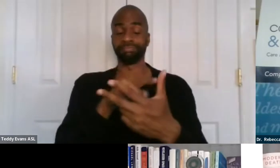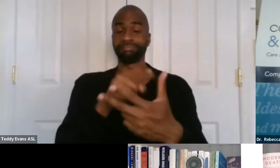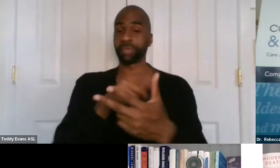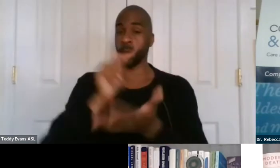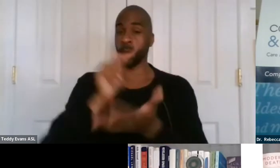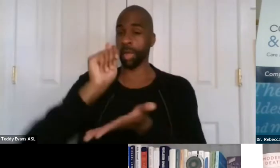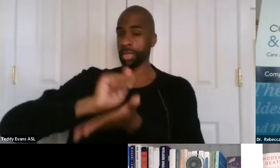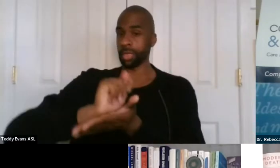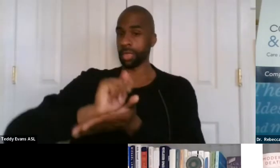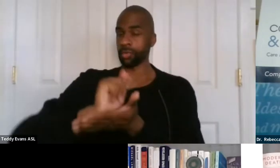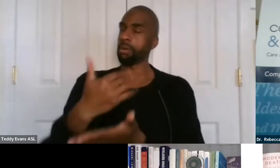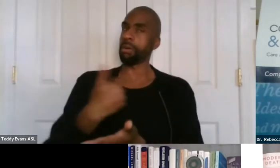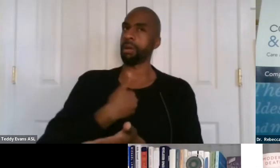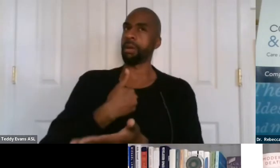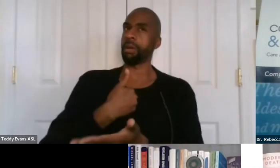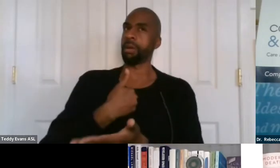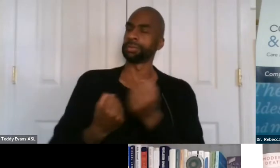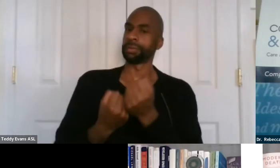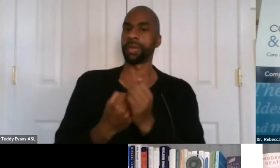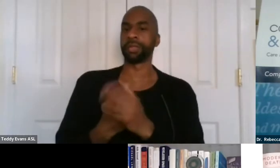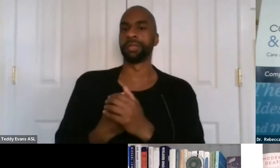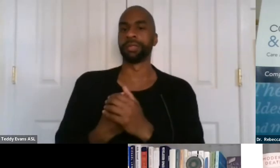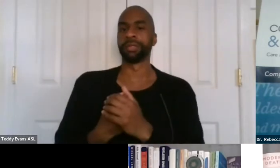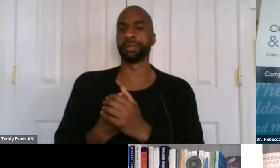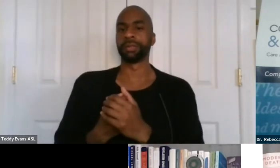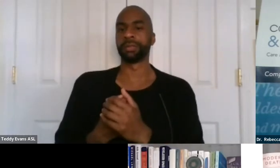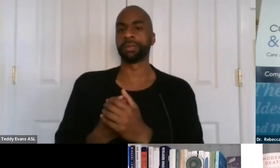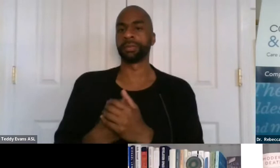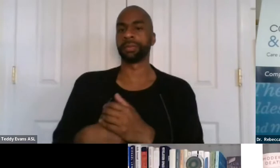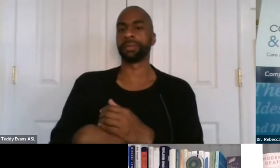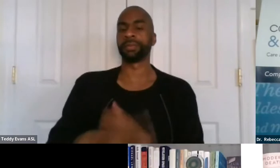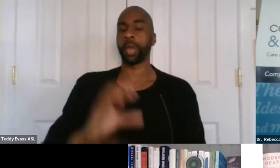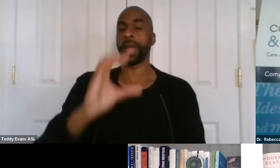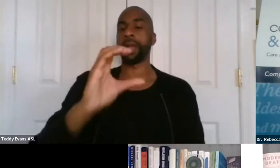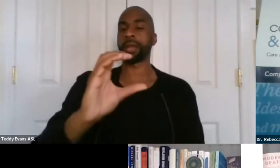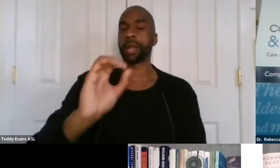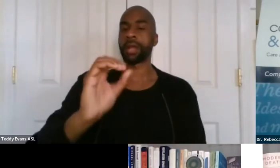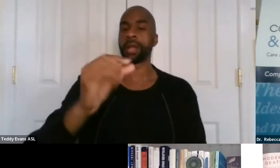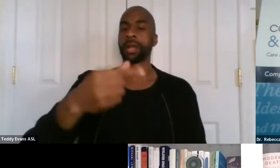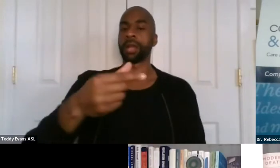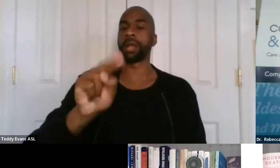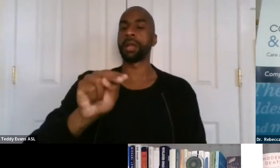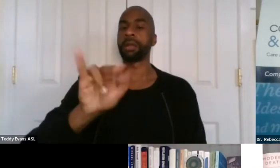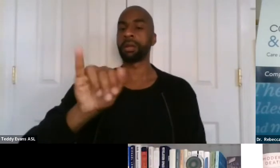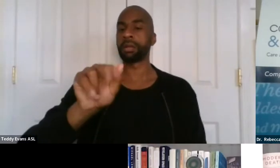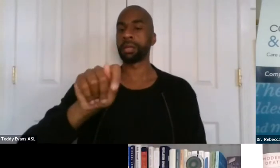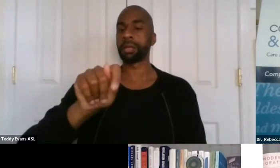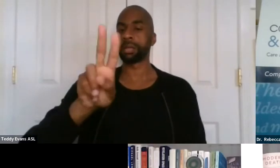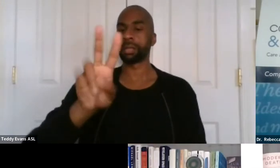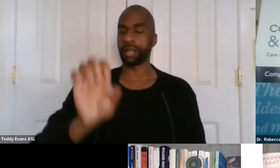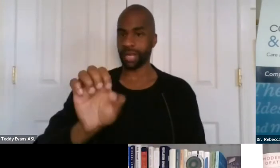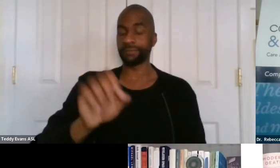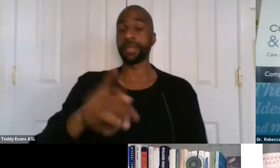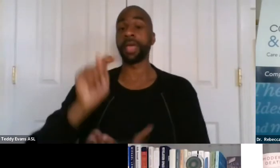that I am a big advocate for is actually cognitive therapies, such as cognitive behavioral therapy